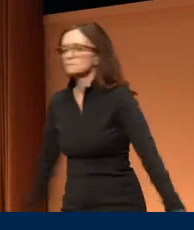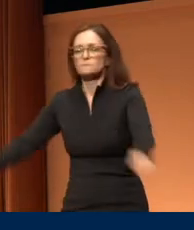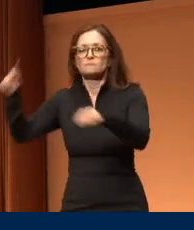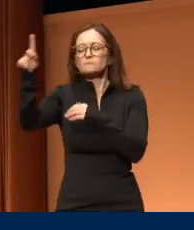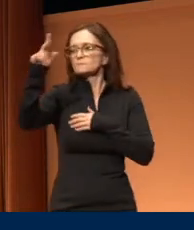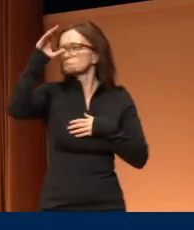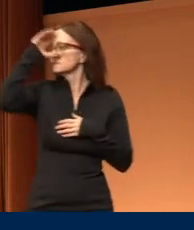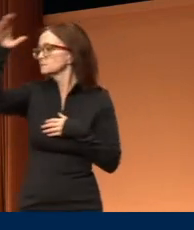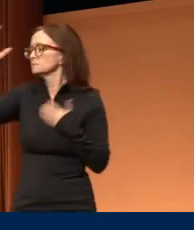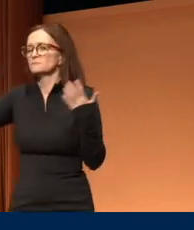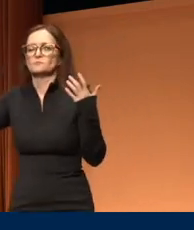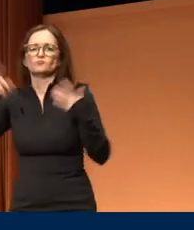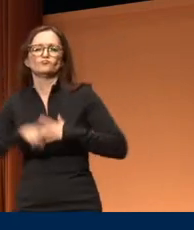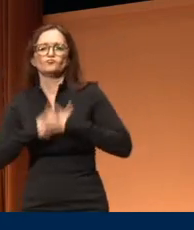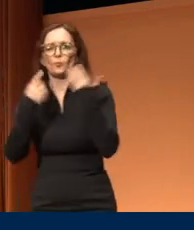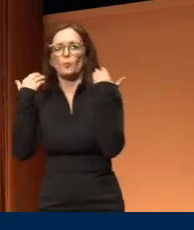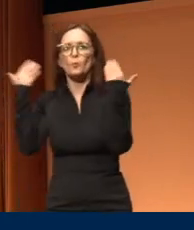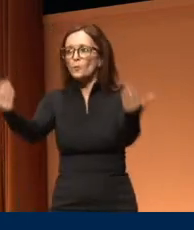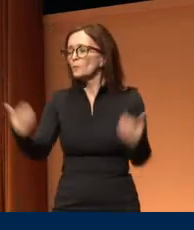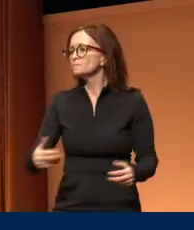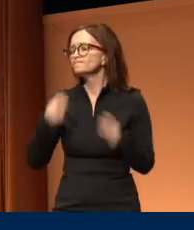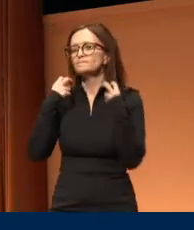Okay, why don't we settle in?